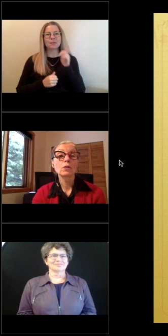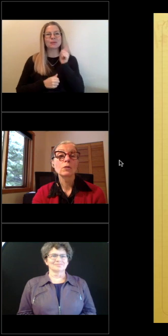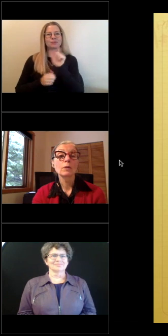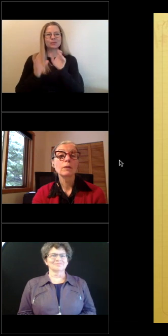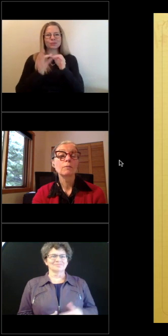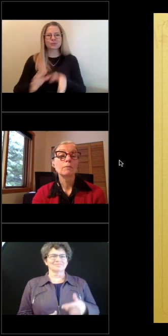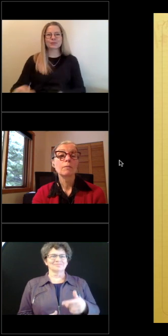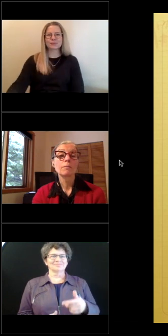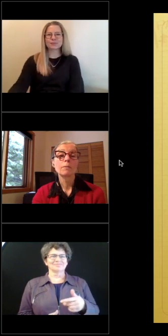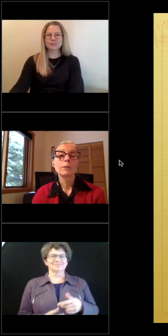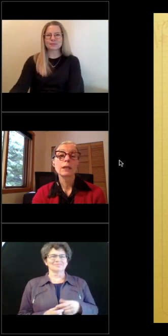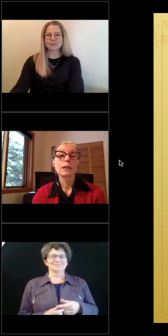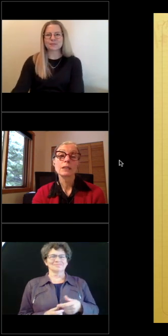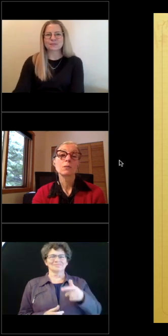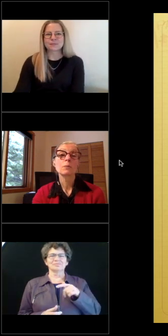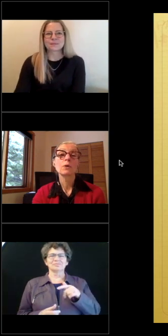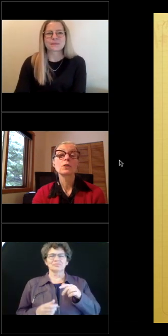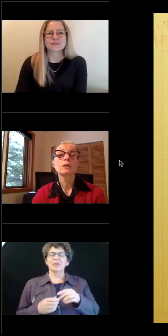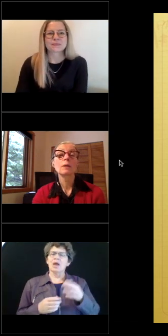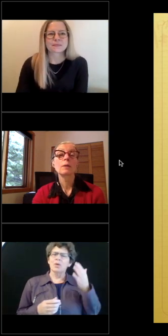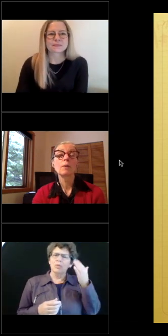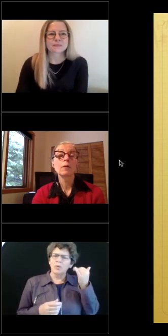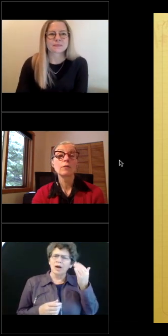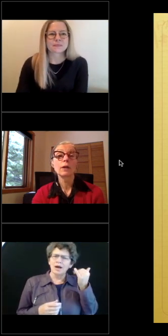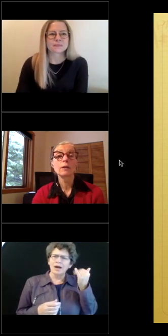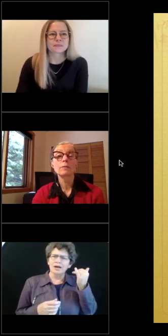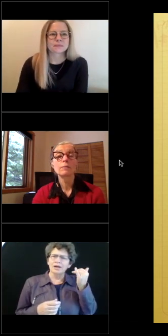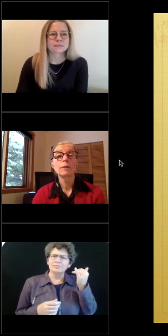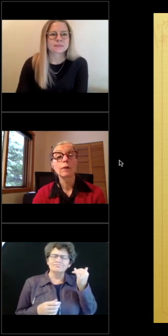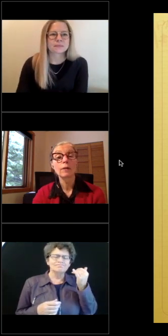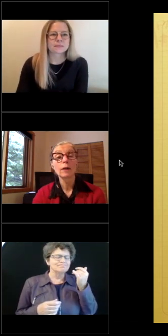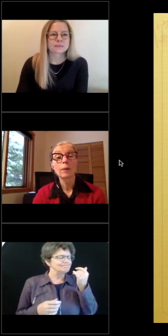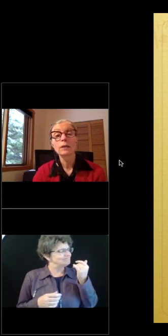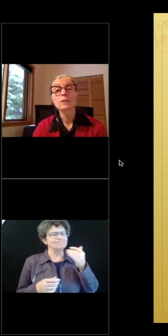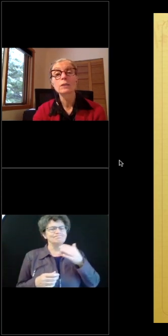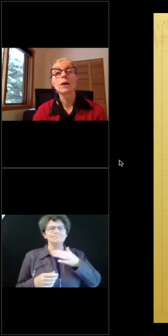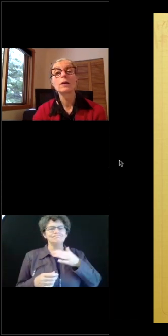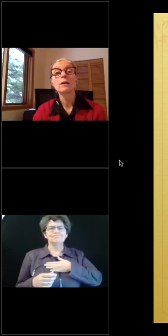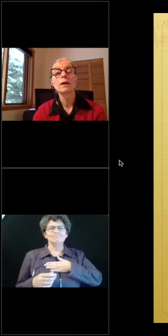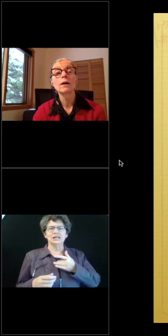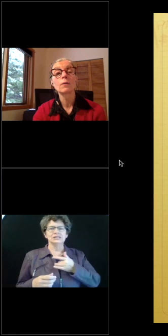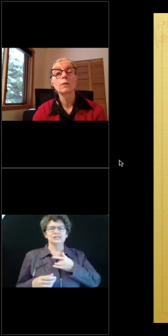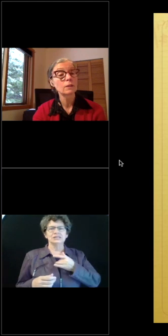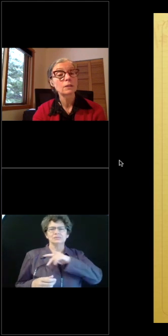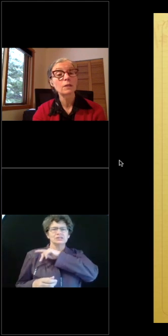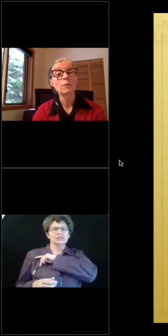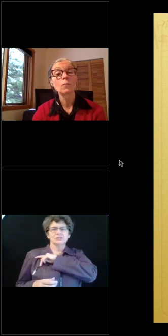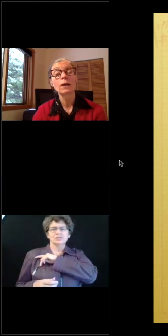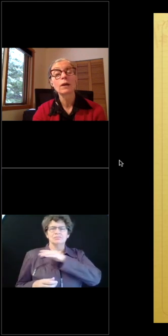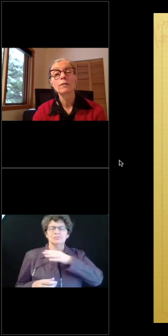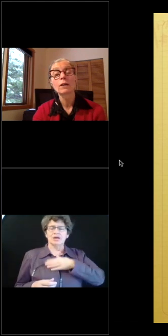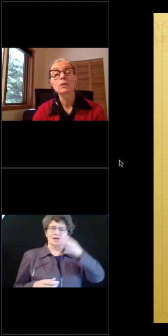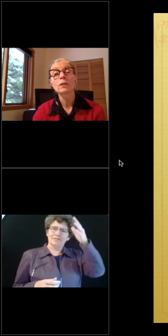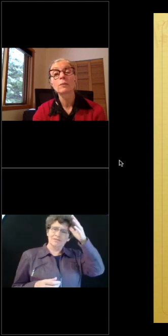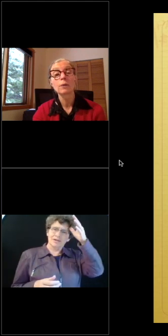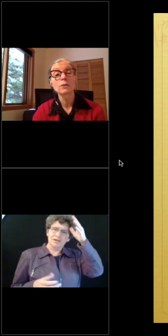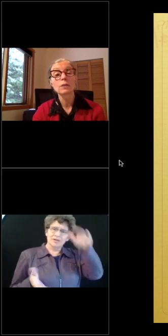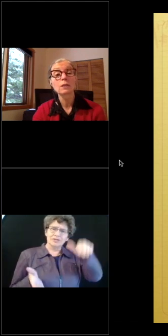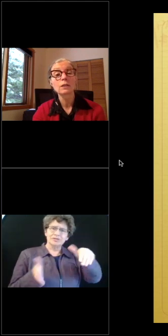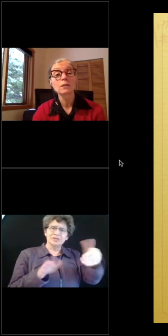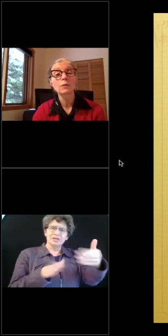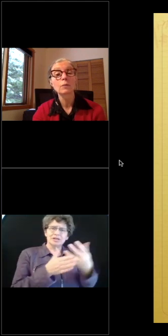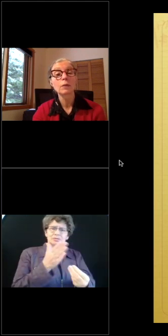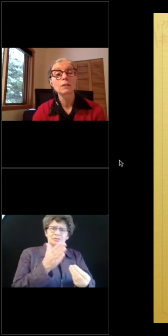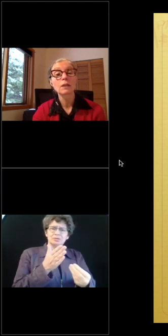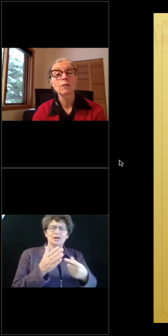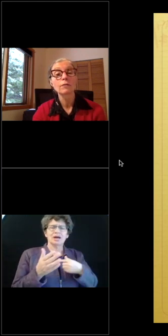Why would you do it? Because it was personally motivating. My father had passed away. I wanted some way of actually